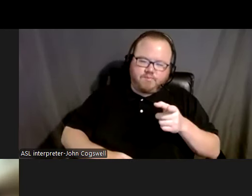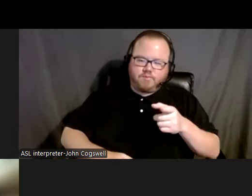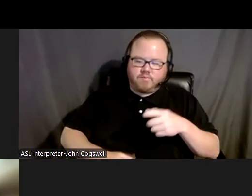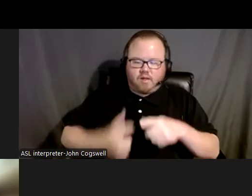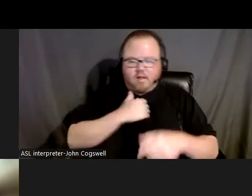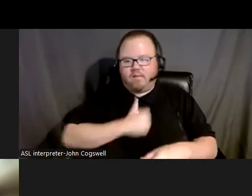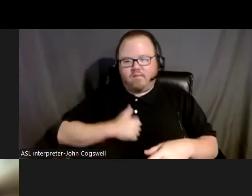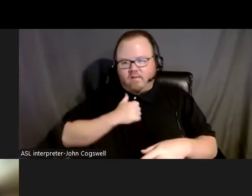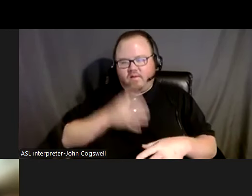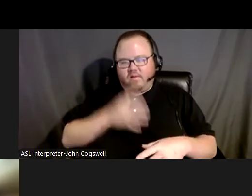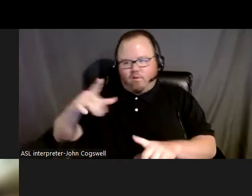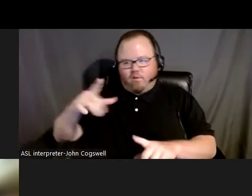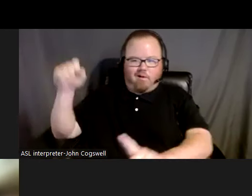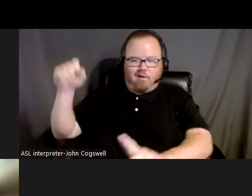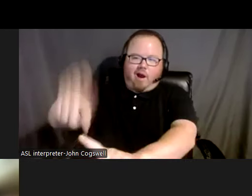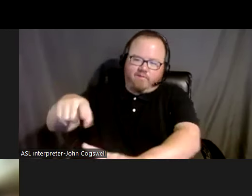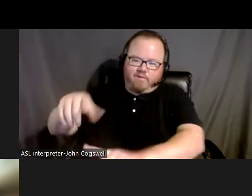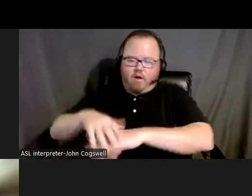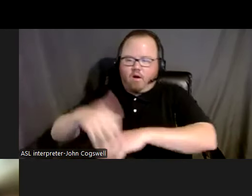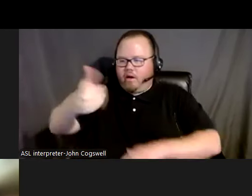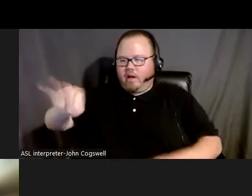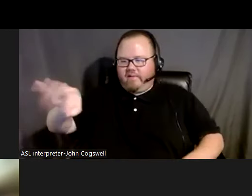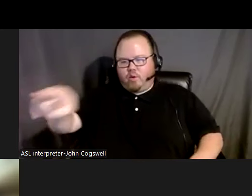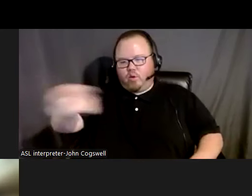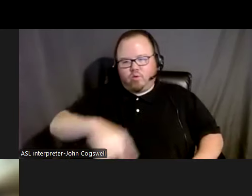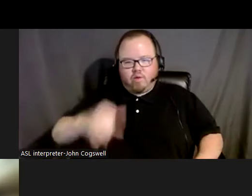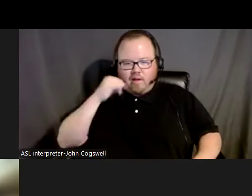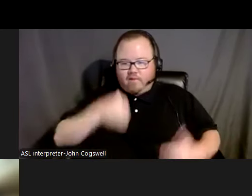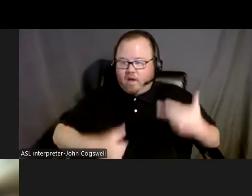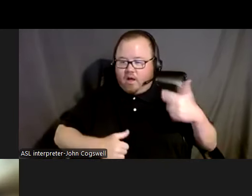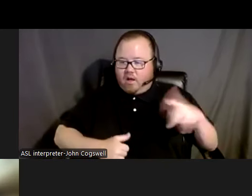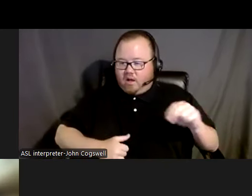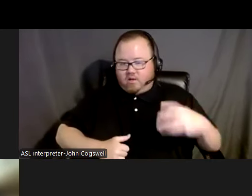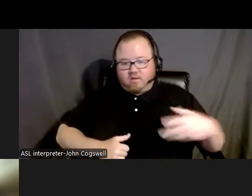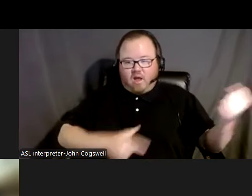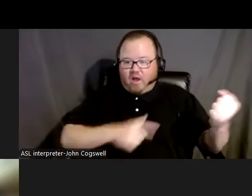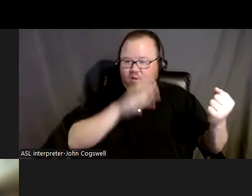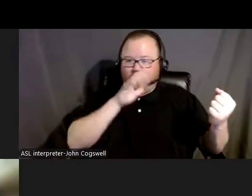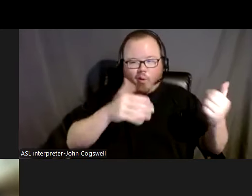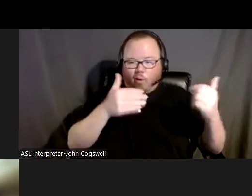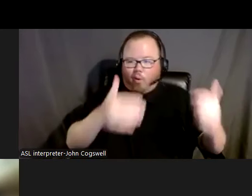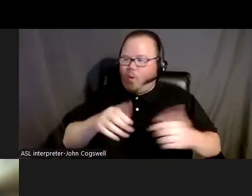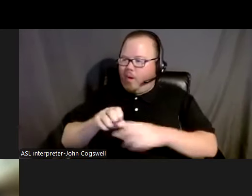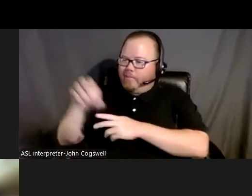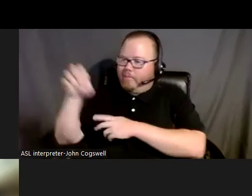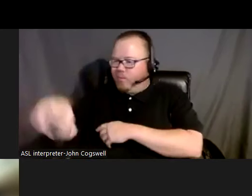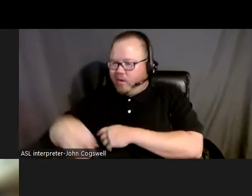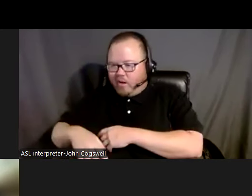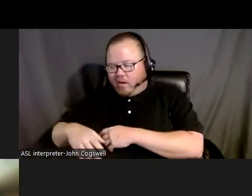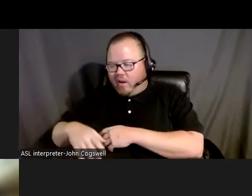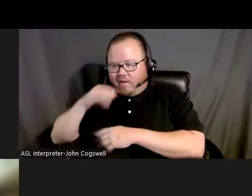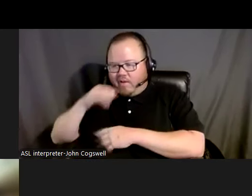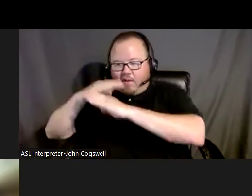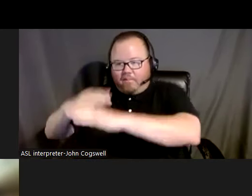apologize for the activation, but if I take away the gun, they're going to go to the bridge. If we put a barrier on the bridge, they're going to get the pills. If